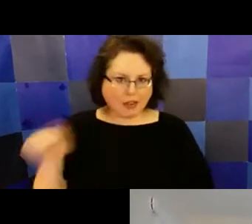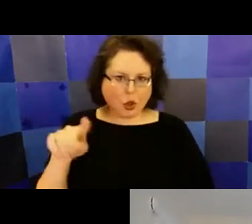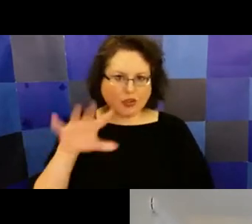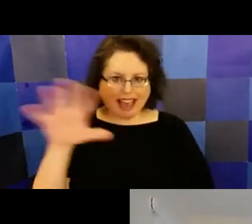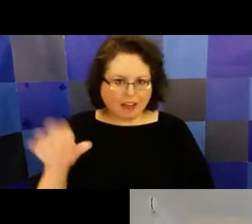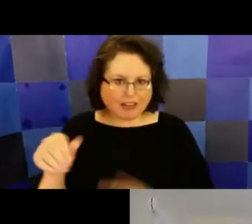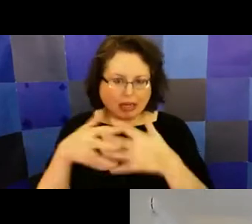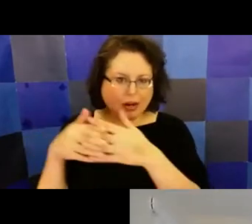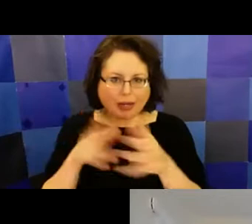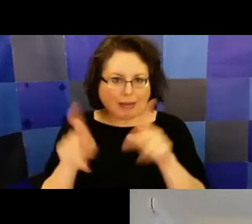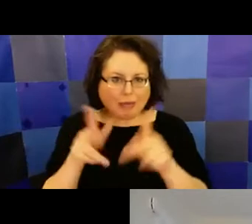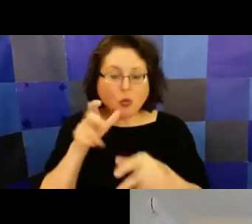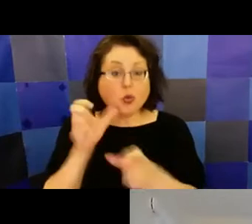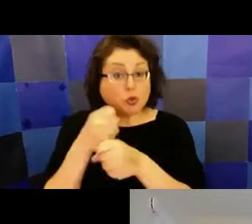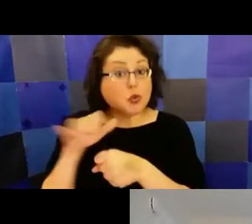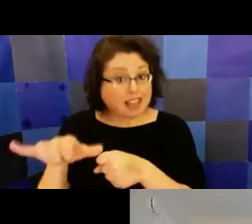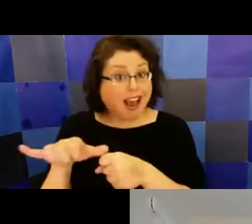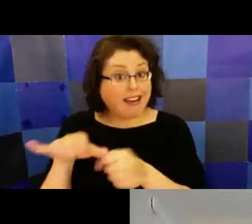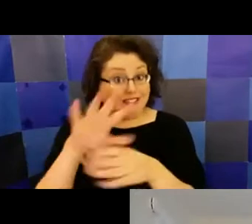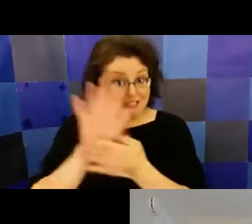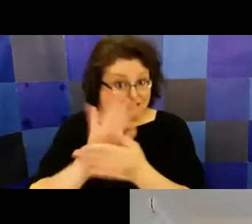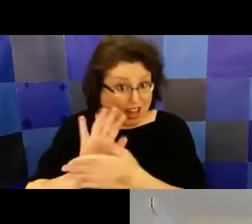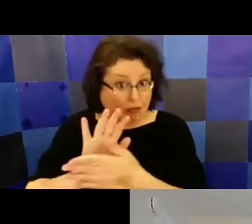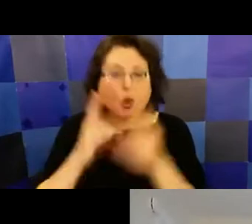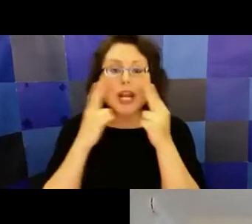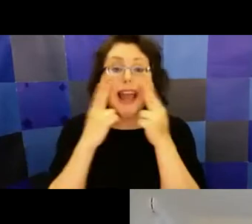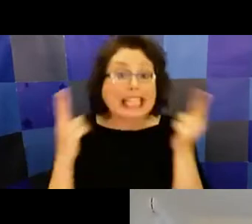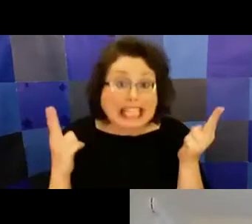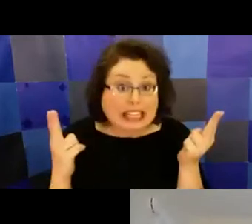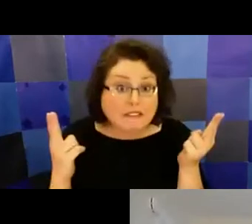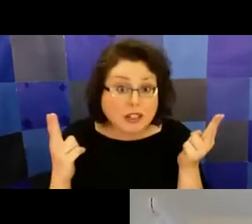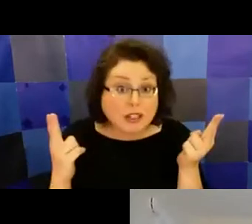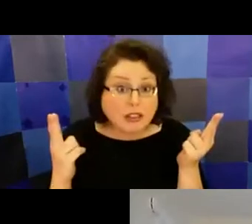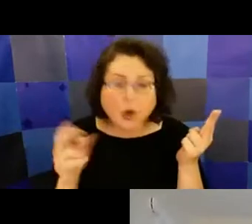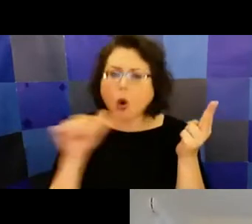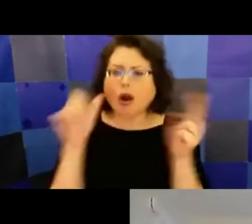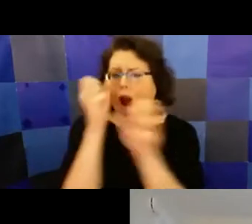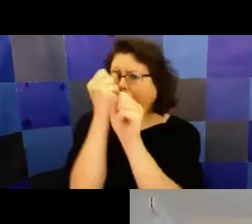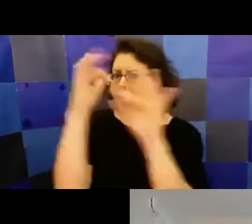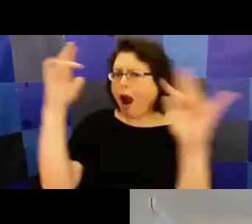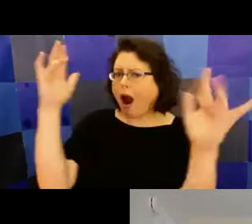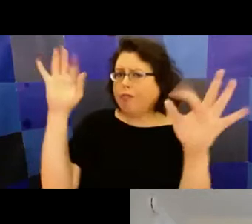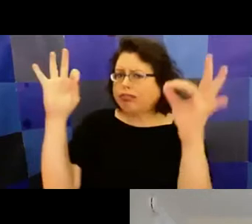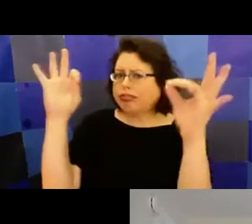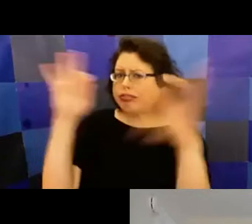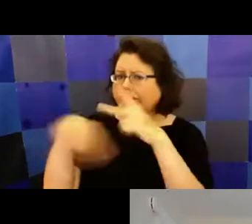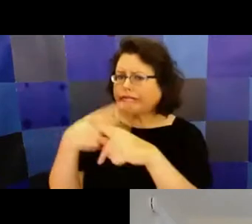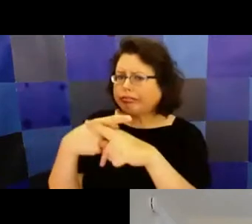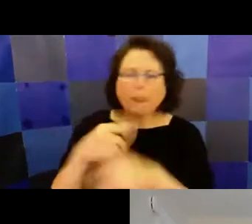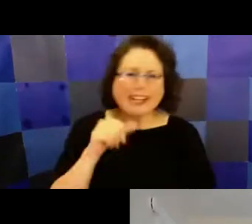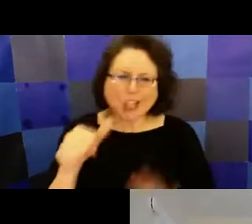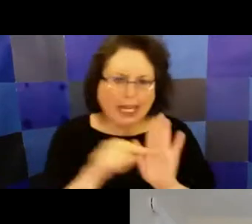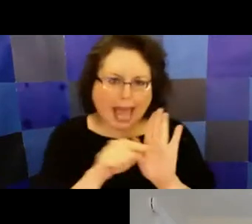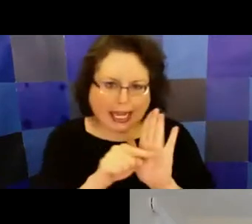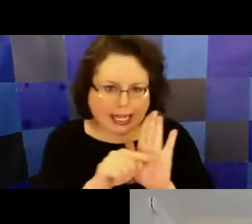activists who produced the film were naive or even idealistic in a negative sense, but